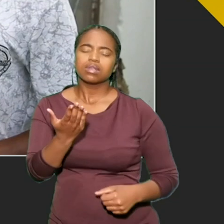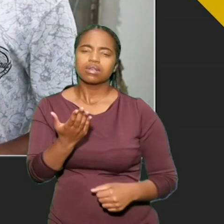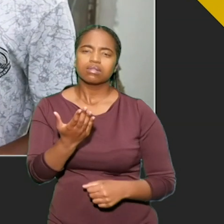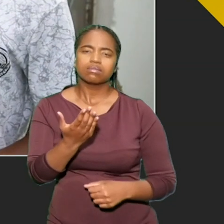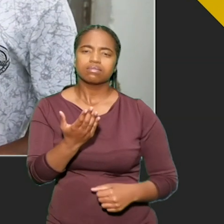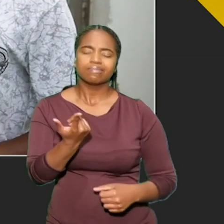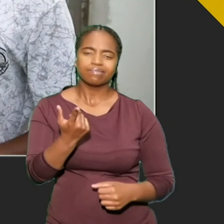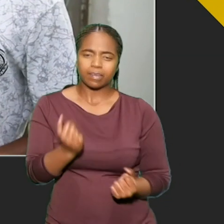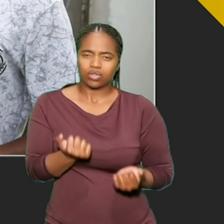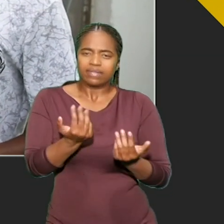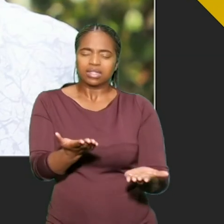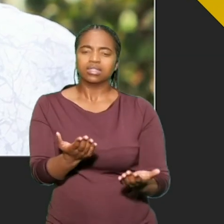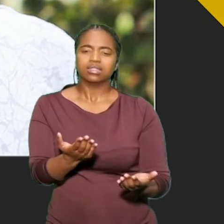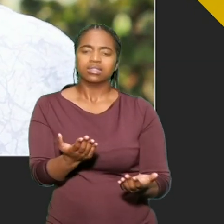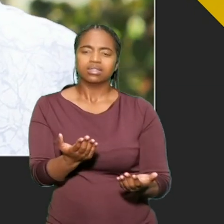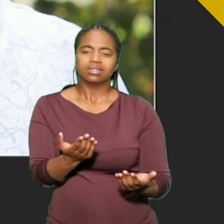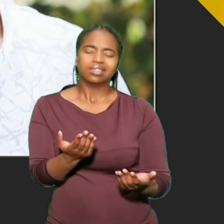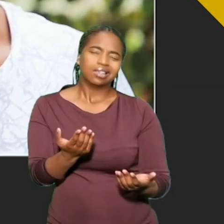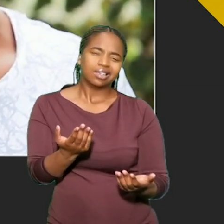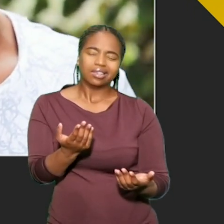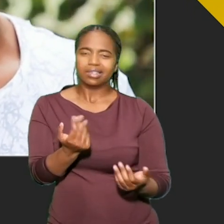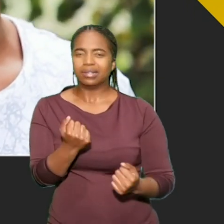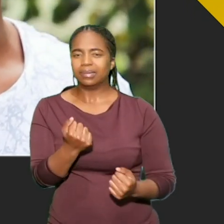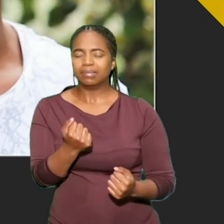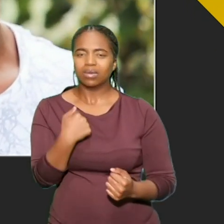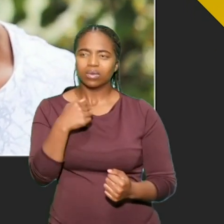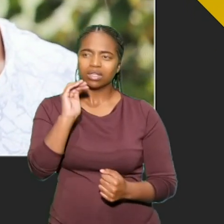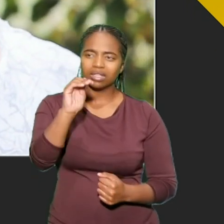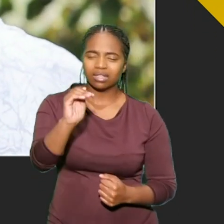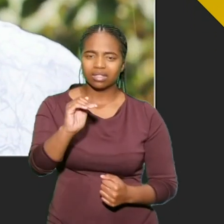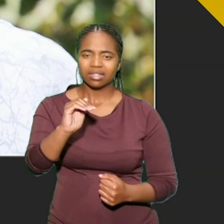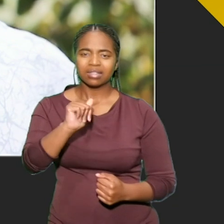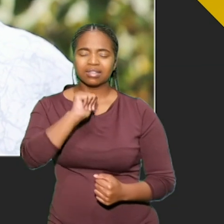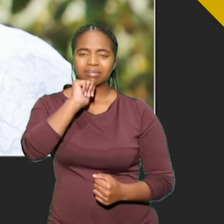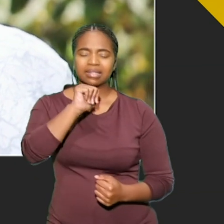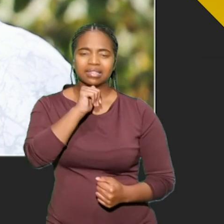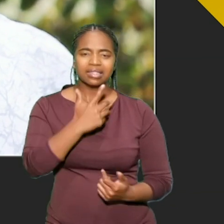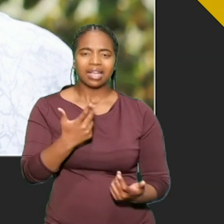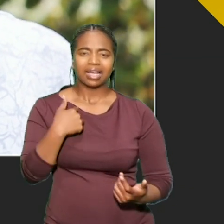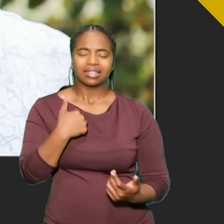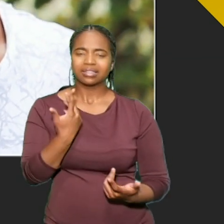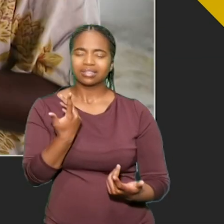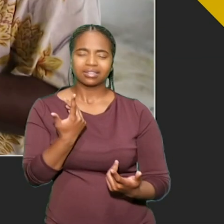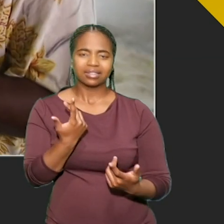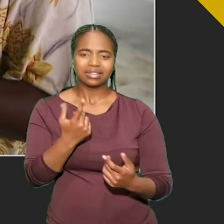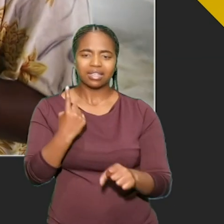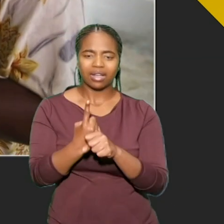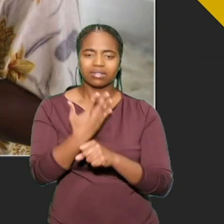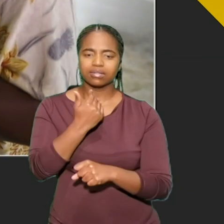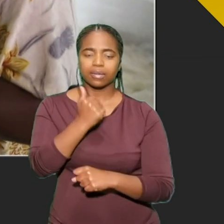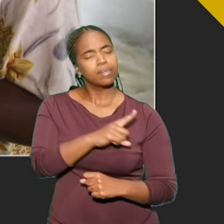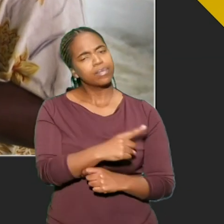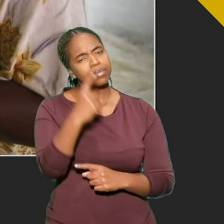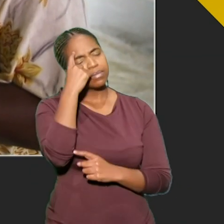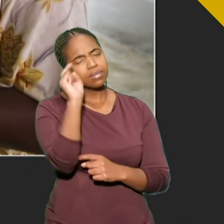sinama services ukuthi afike kuthini. Nathi we got hands. Kumele si challenge impilo sometimes. Ucabangani ngalelo